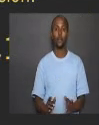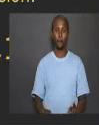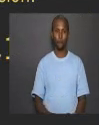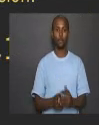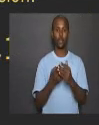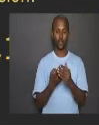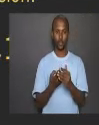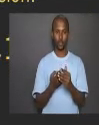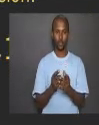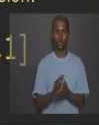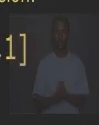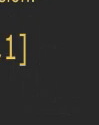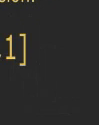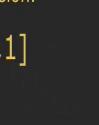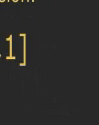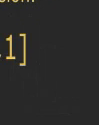Begin.